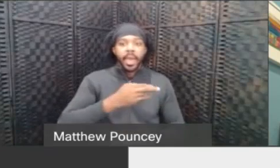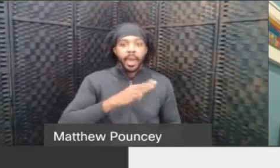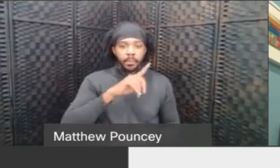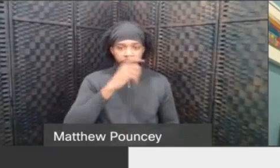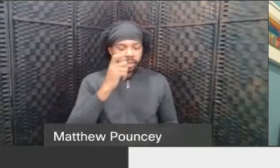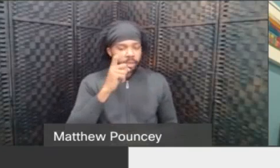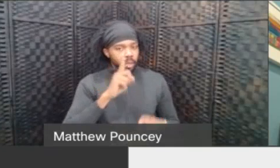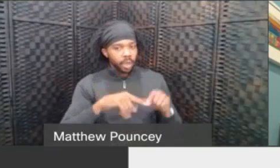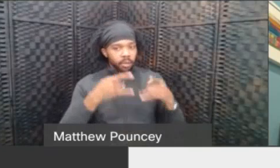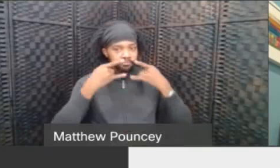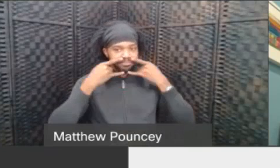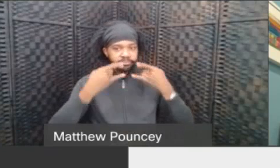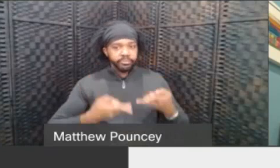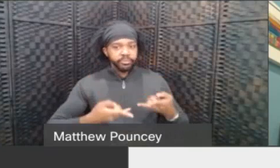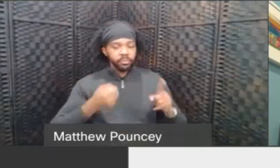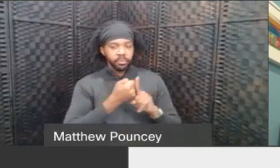own. Is this accurate?